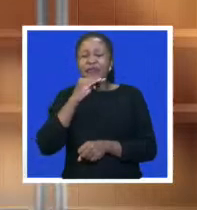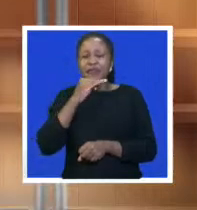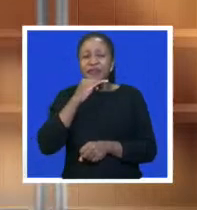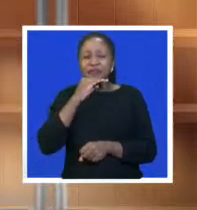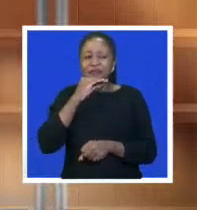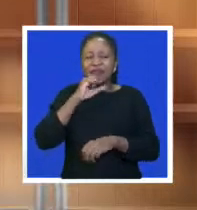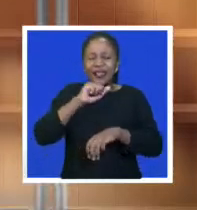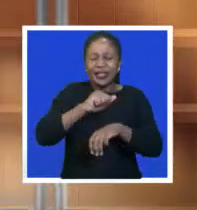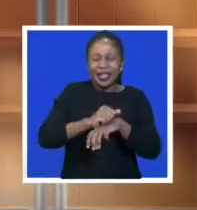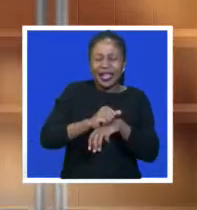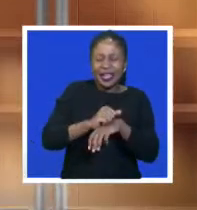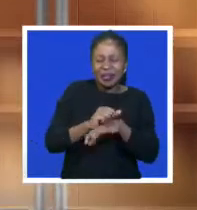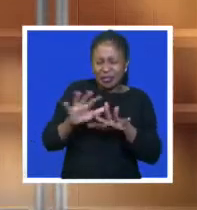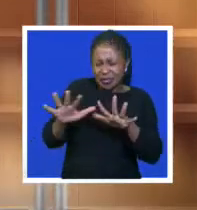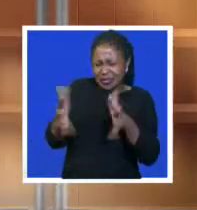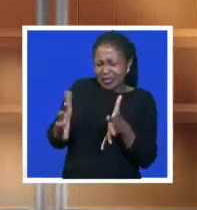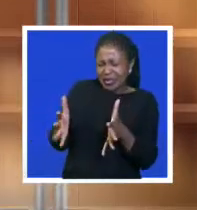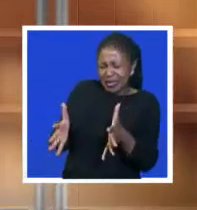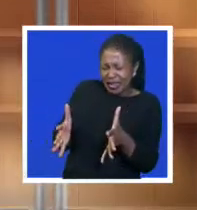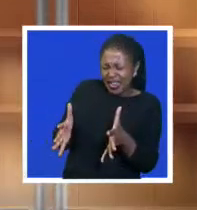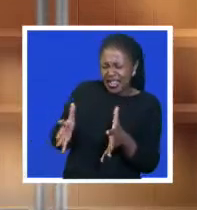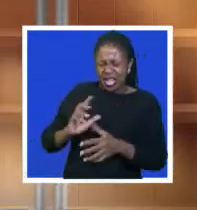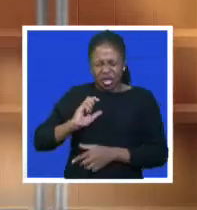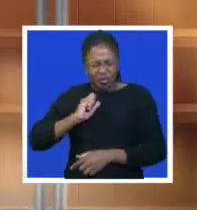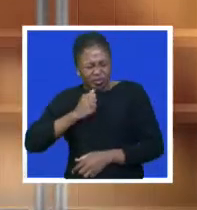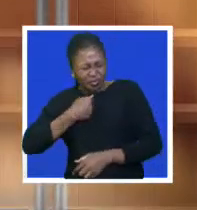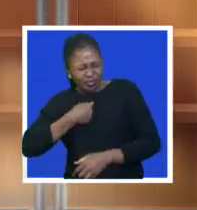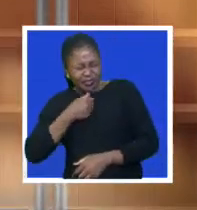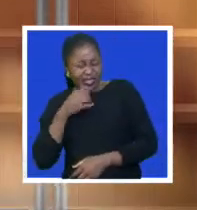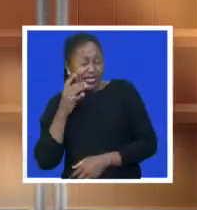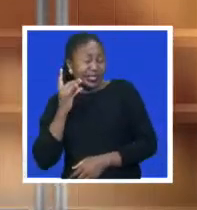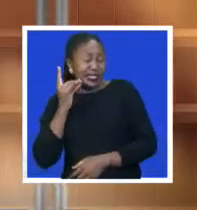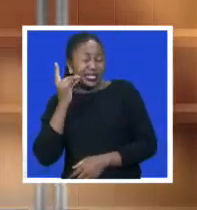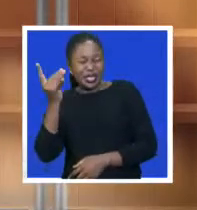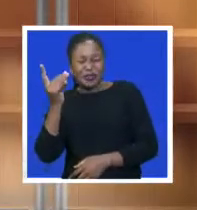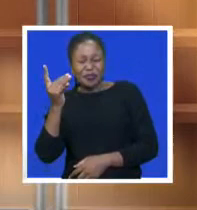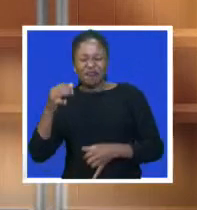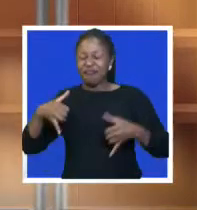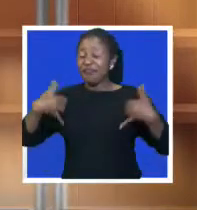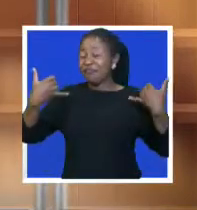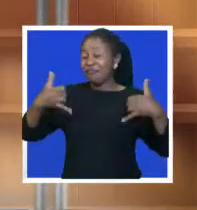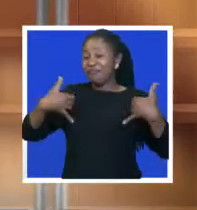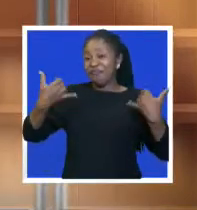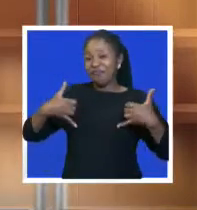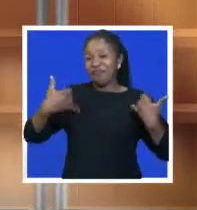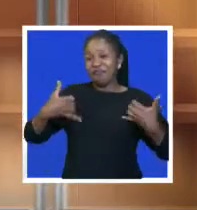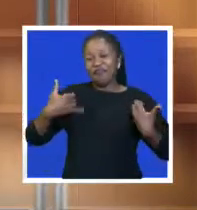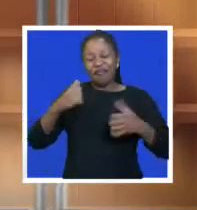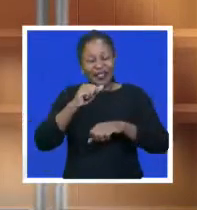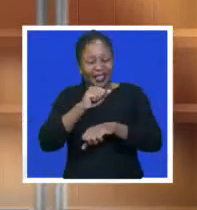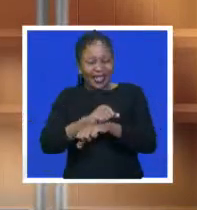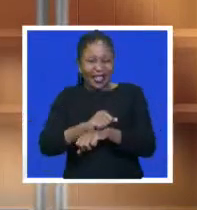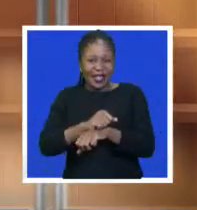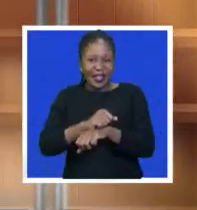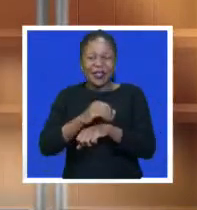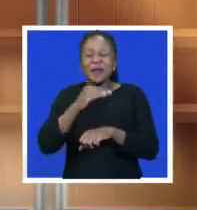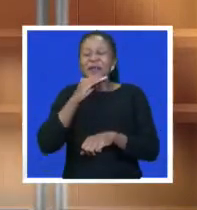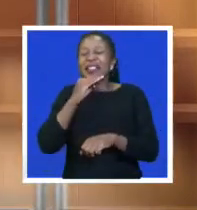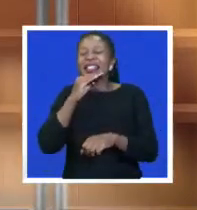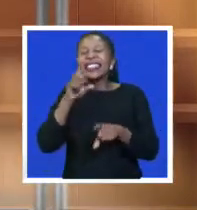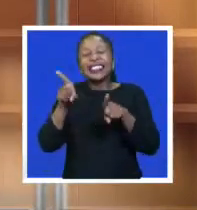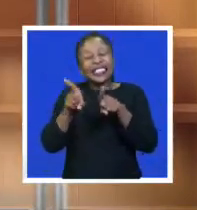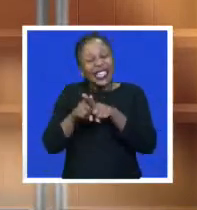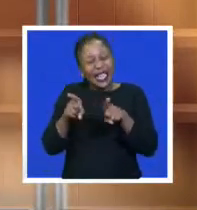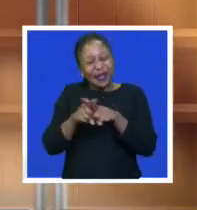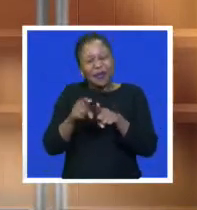be saddening, it can be frightening, it can be humiliating, it can also be exciting. And we're also saying it is told in reported speech